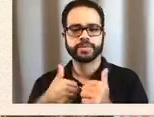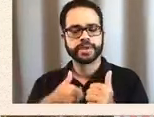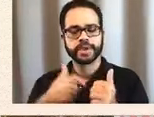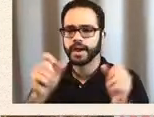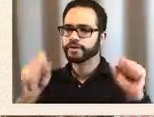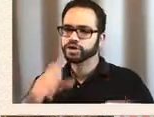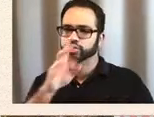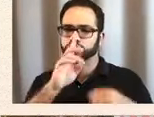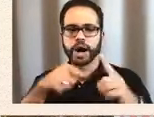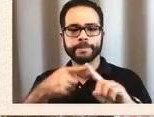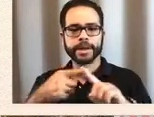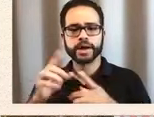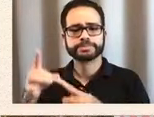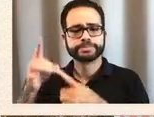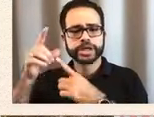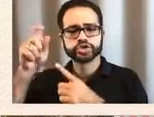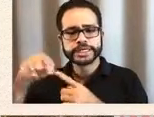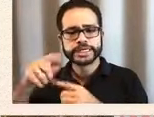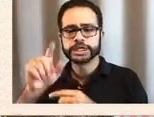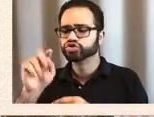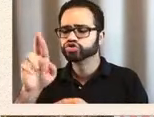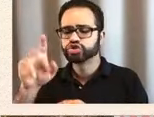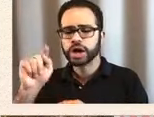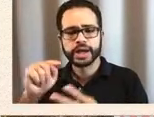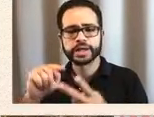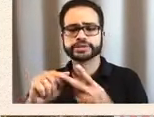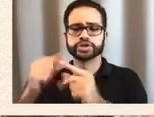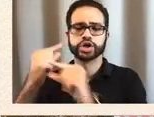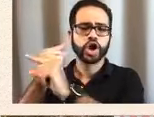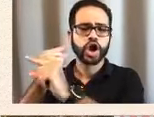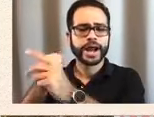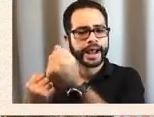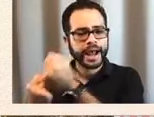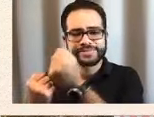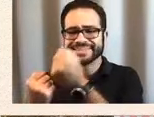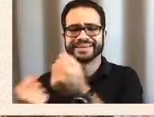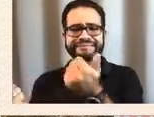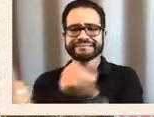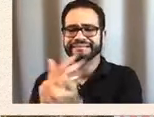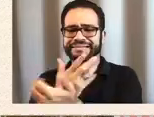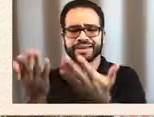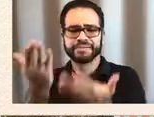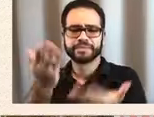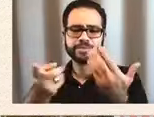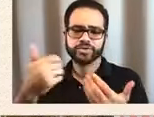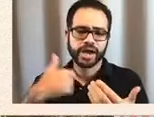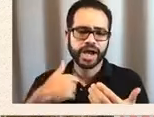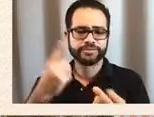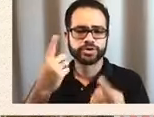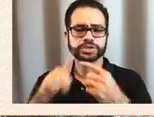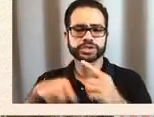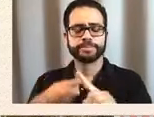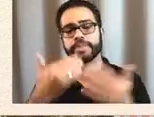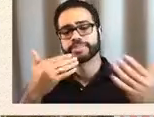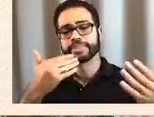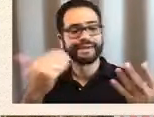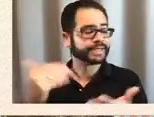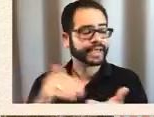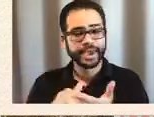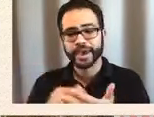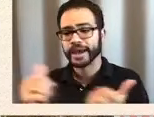trusts, about guardian advocacy, or anything else that you might have questions about. So thanks again. Everybody,